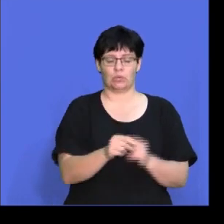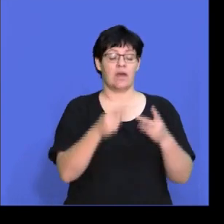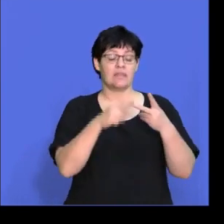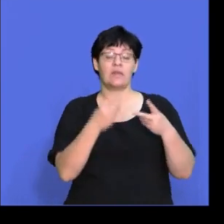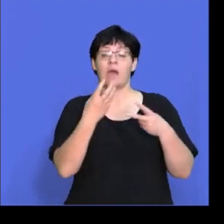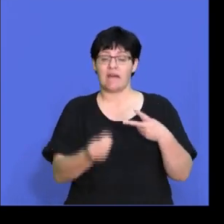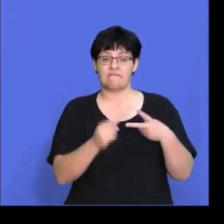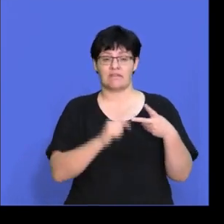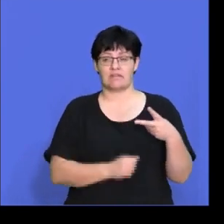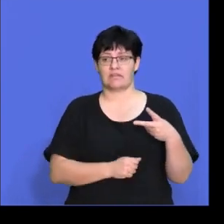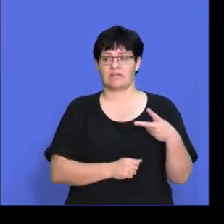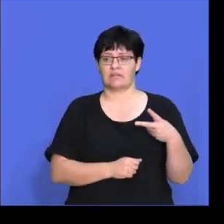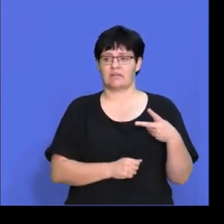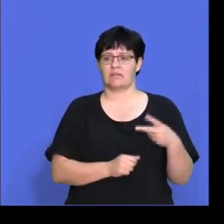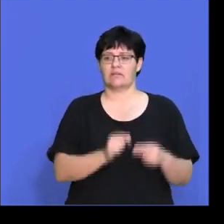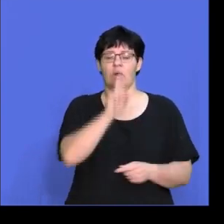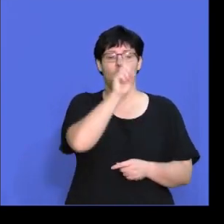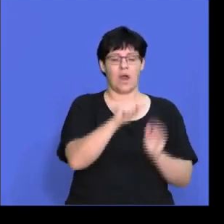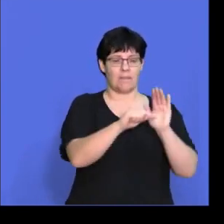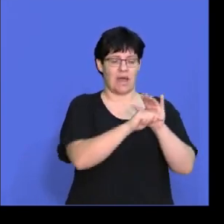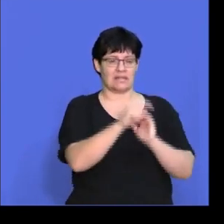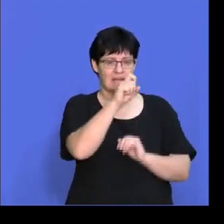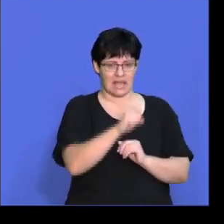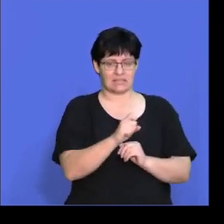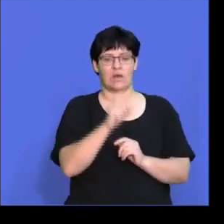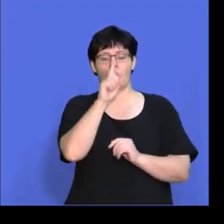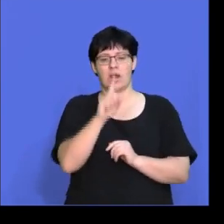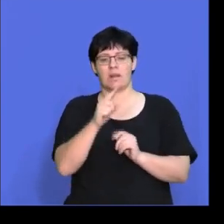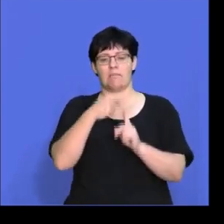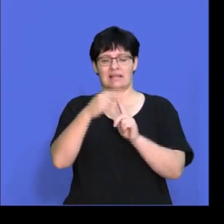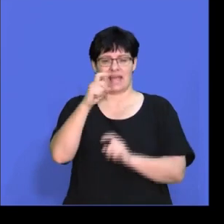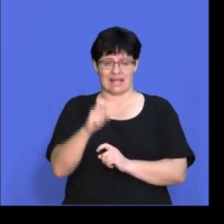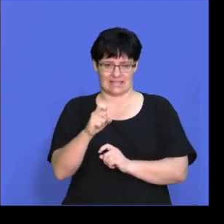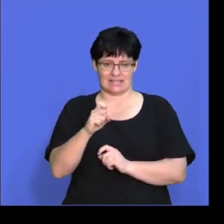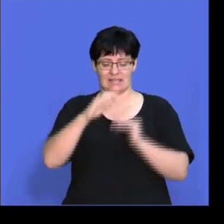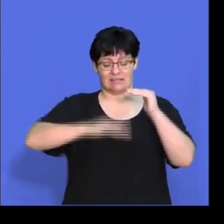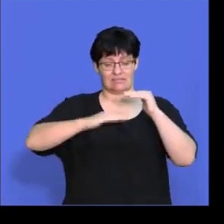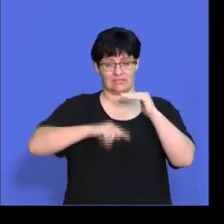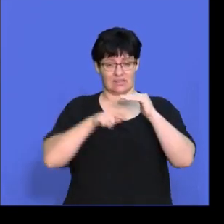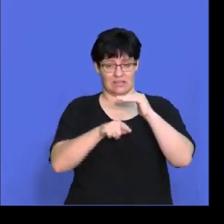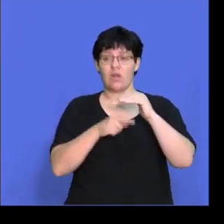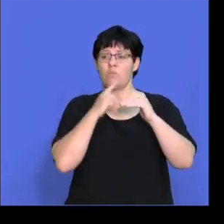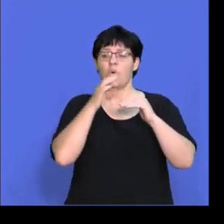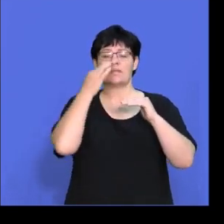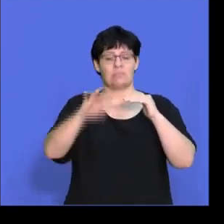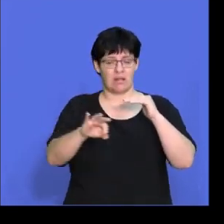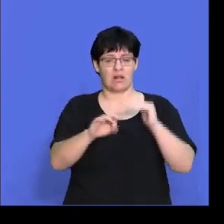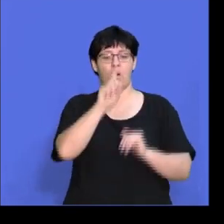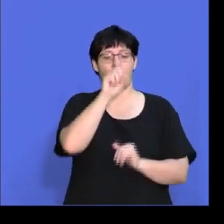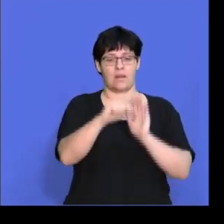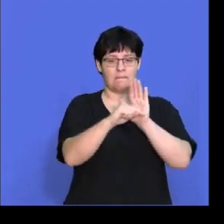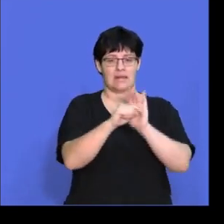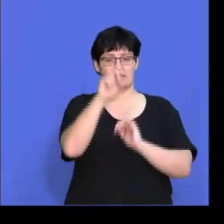And of course, we have the 1 minus x, 1 plus x in the denominator. And we can actually simplify that to